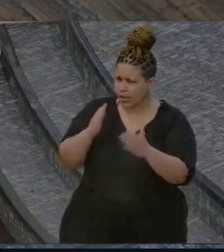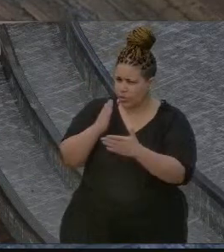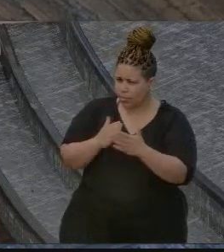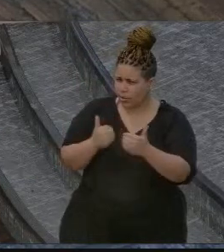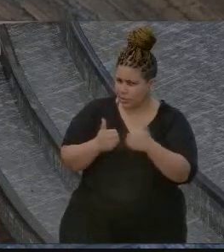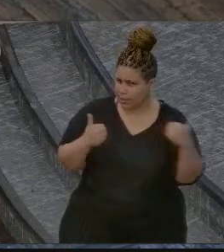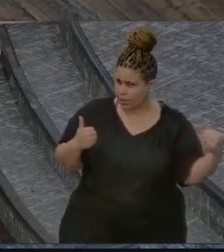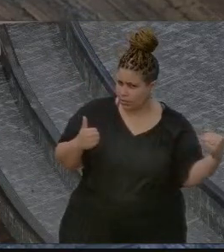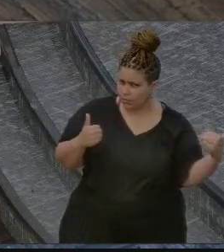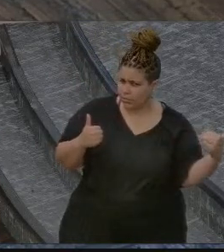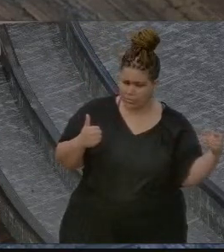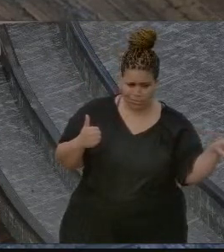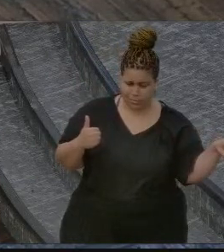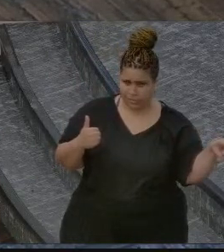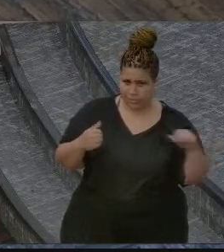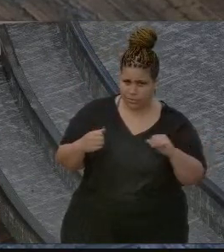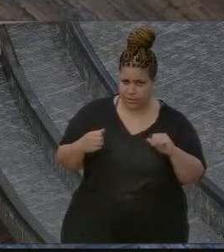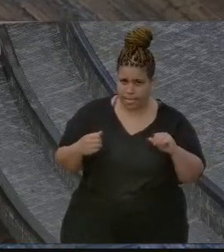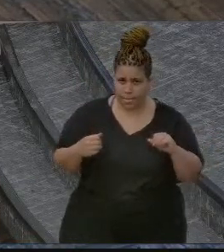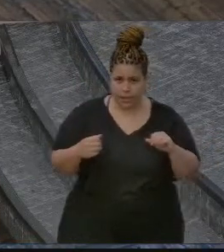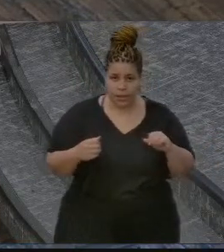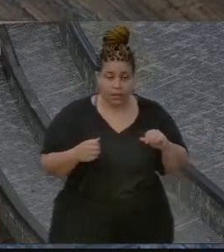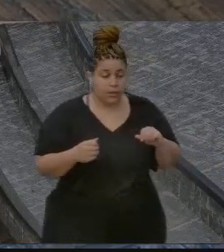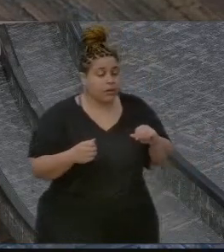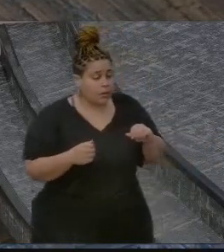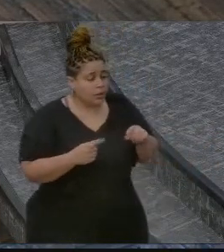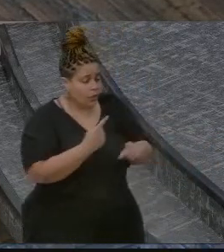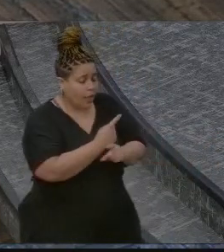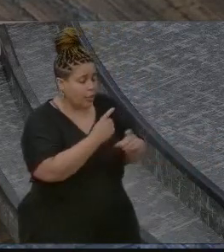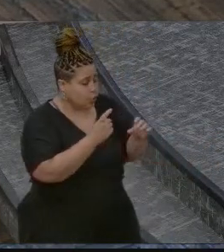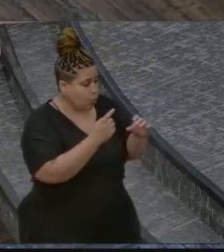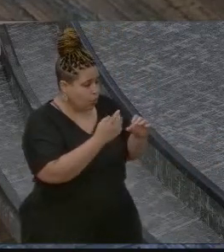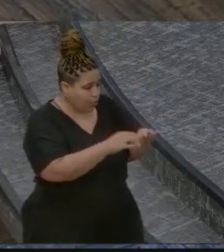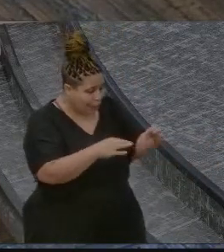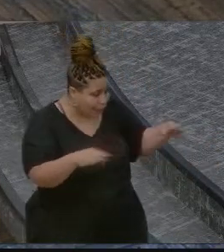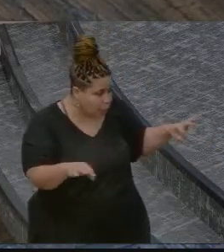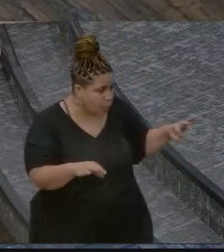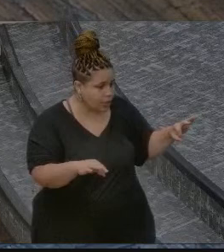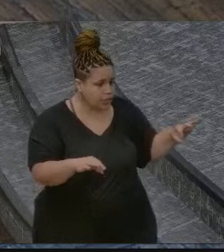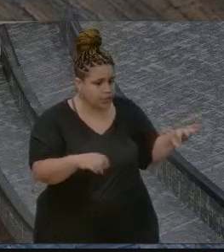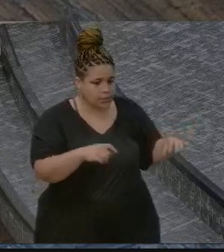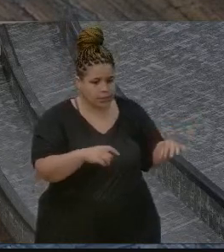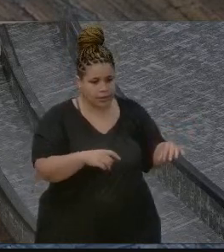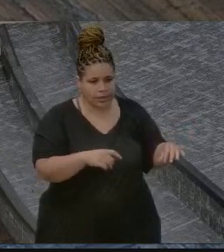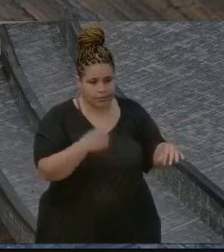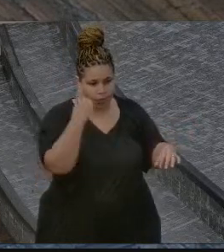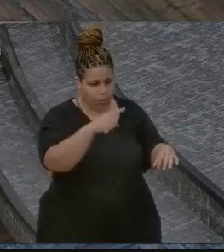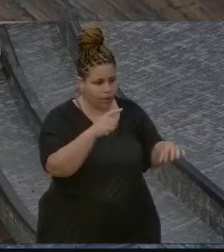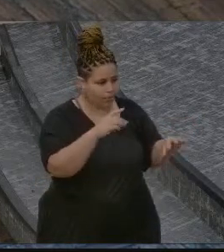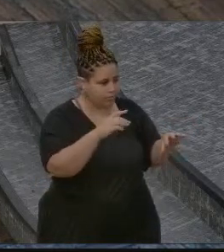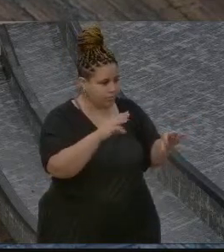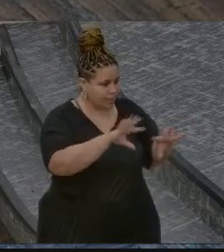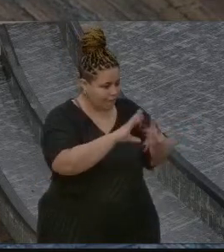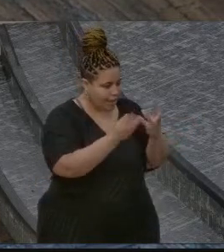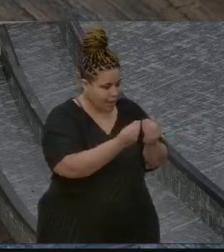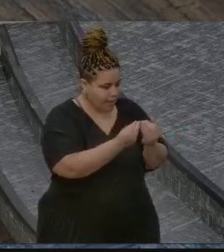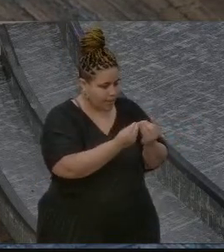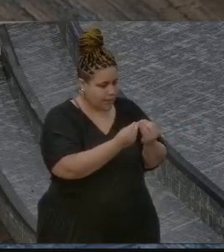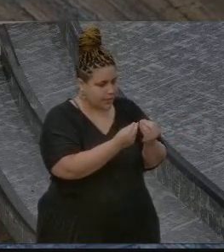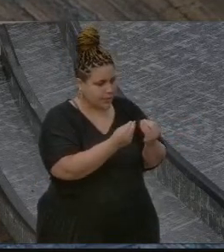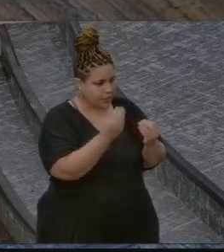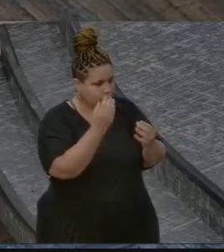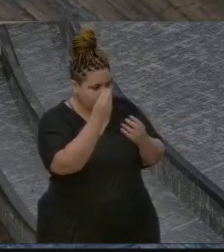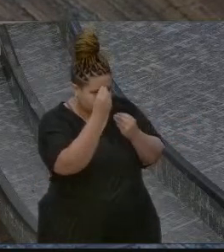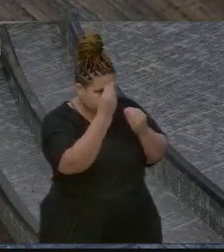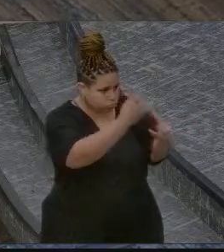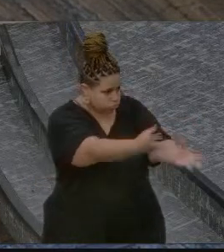So the communications, the actual language of what's communicated out to families, what's communicated to students,